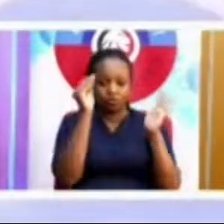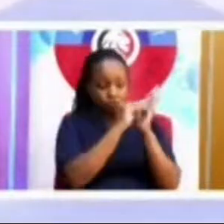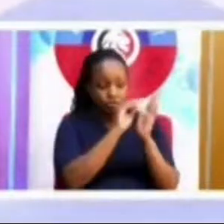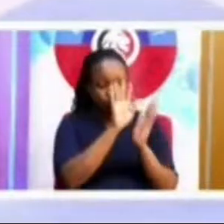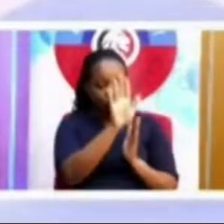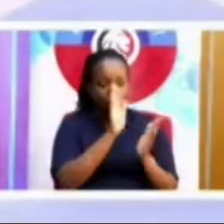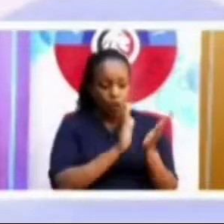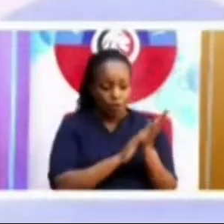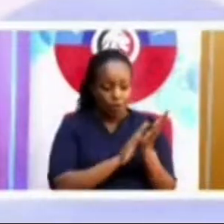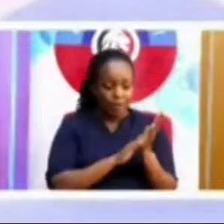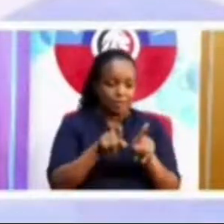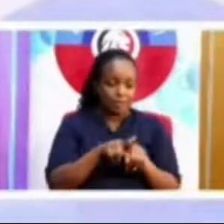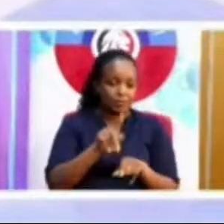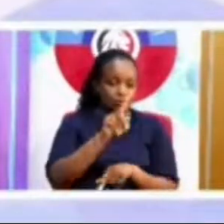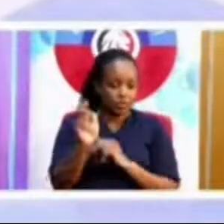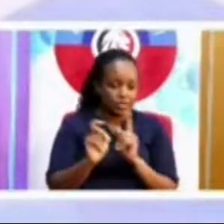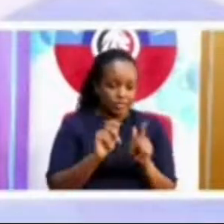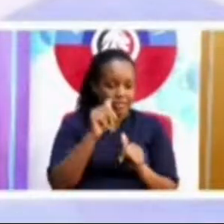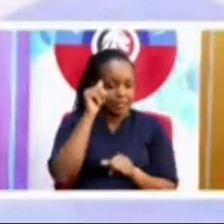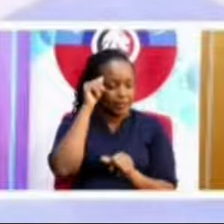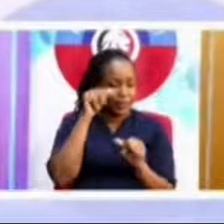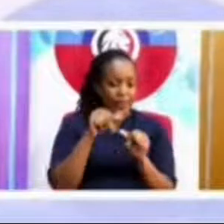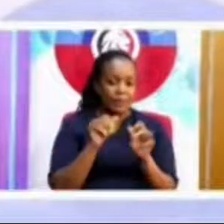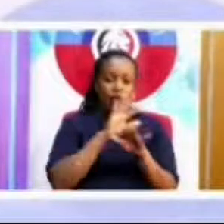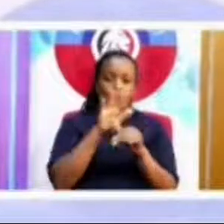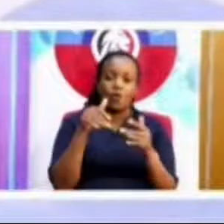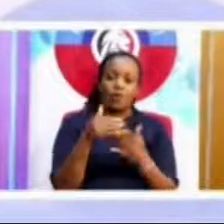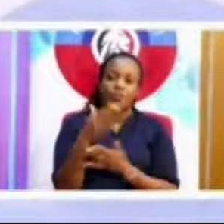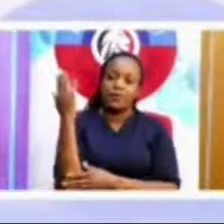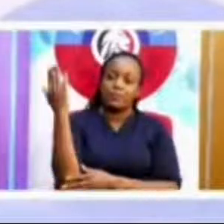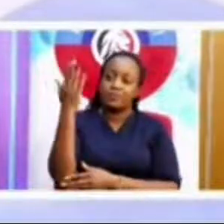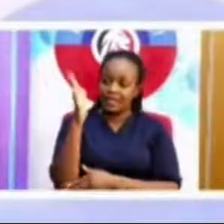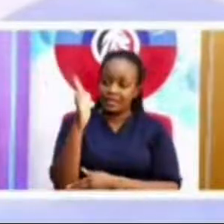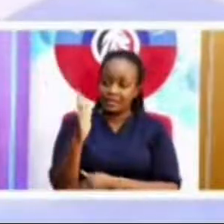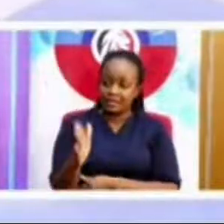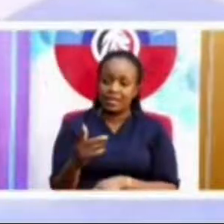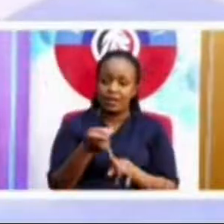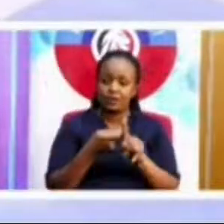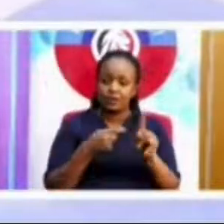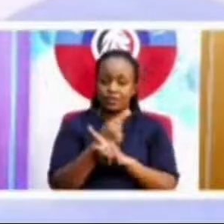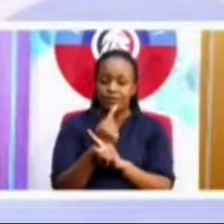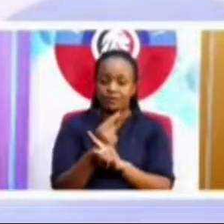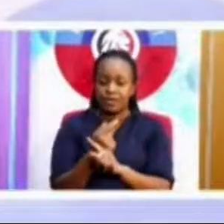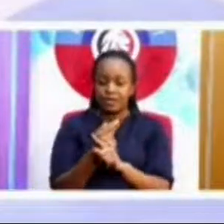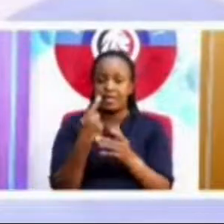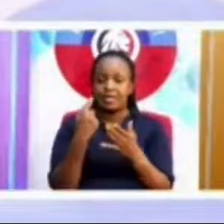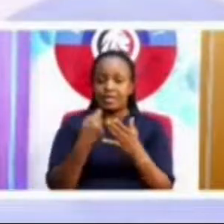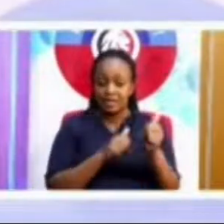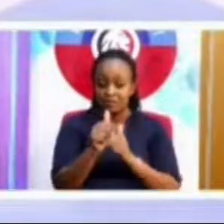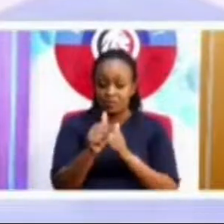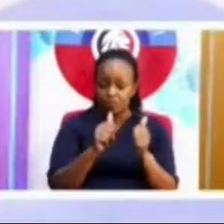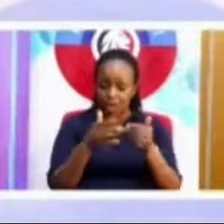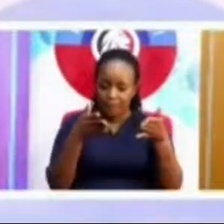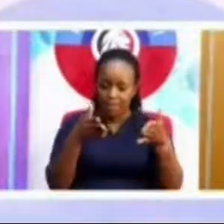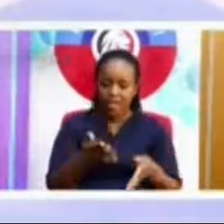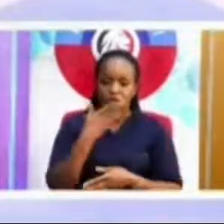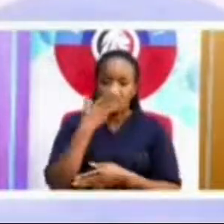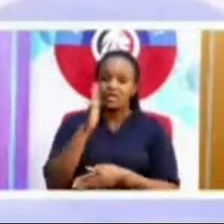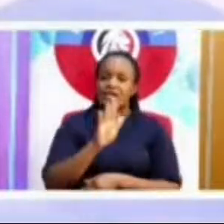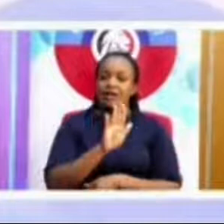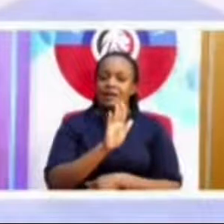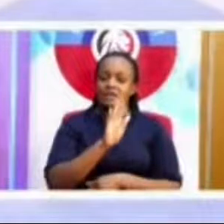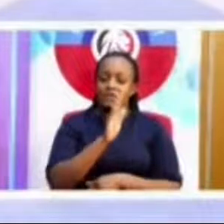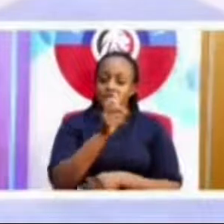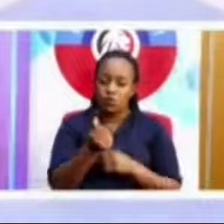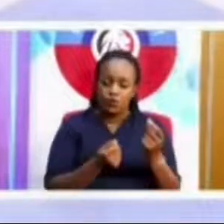of these presenters here from the various tax administrations will be here to answer a few of your questions. So rather